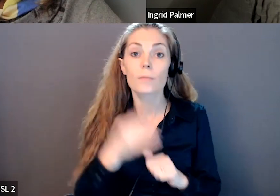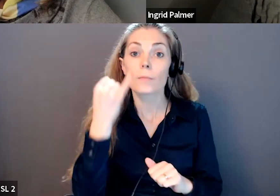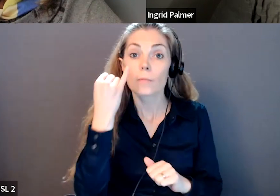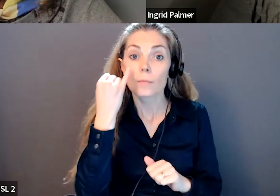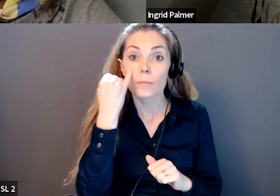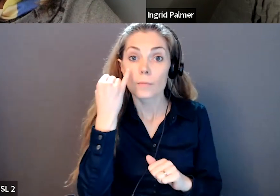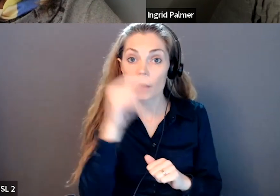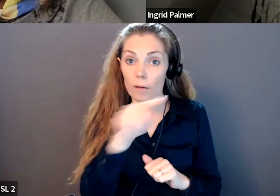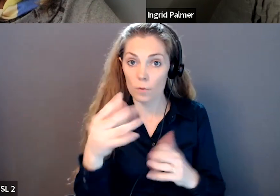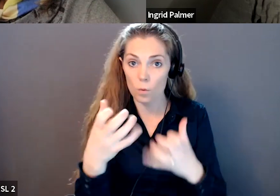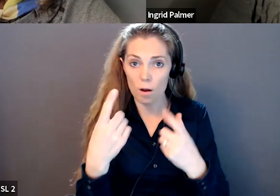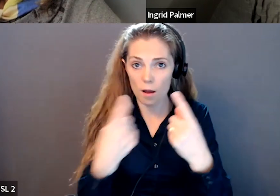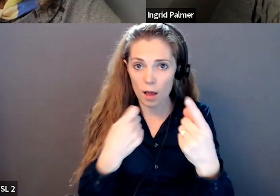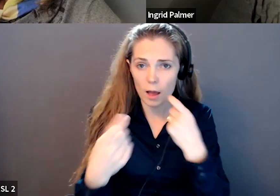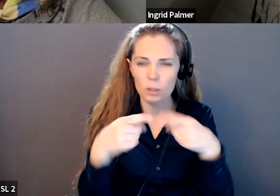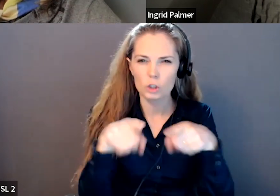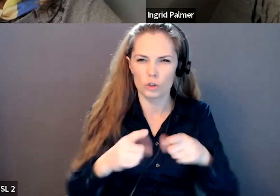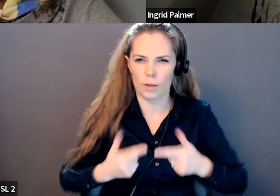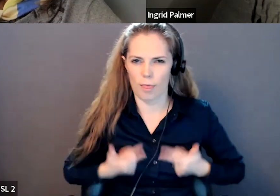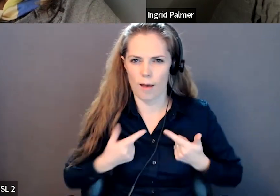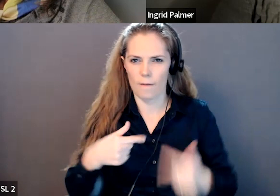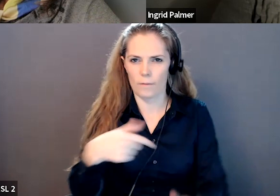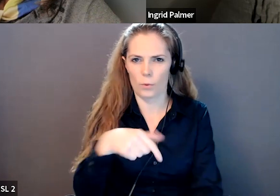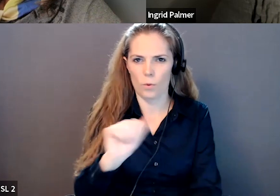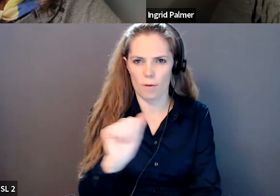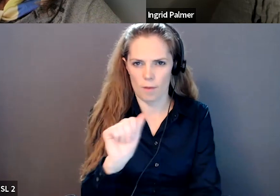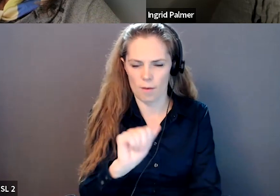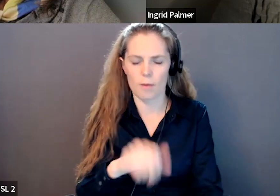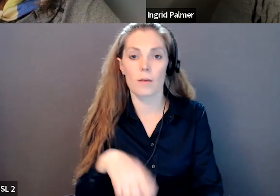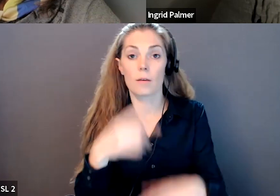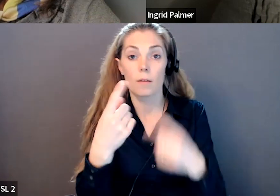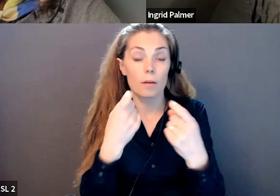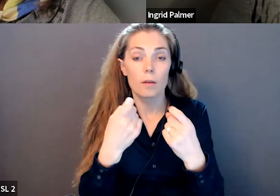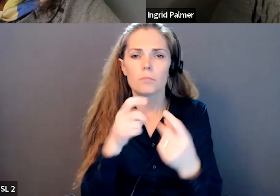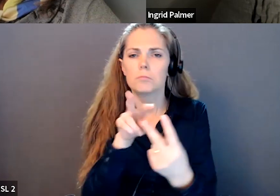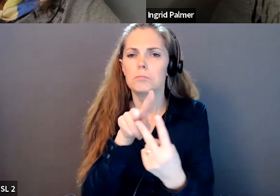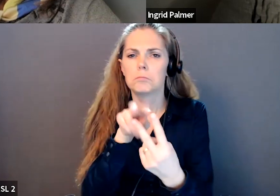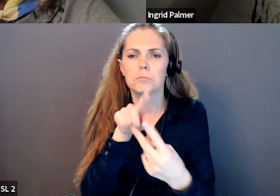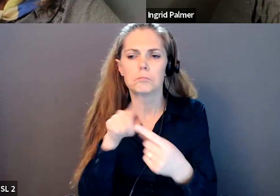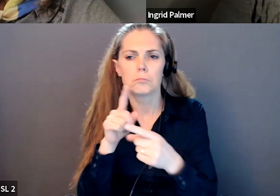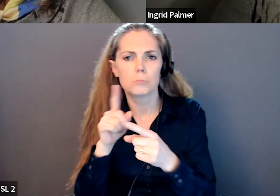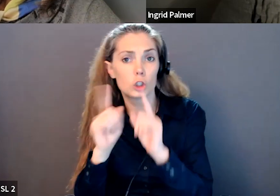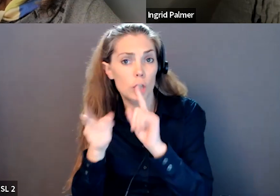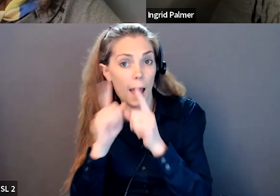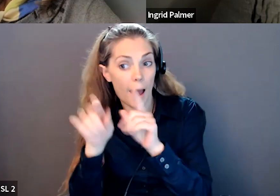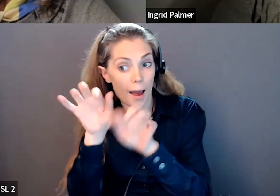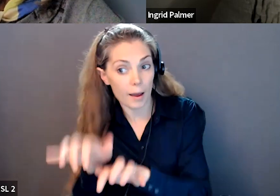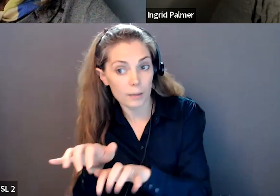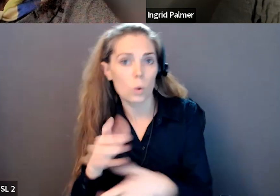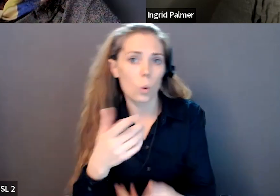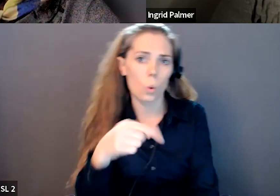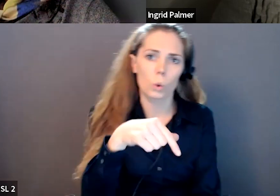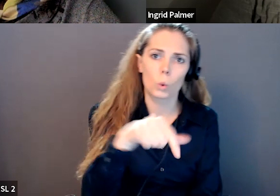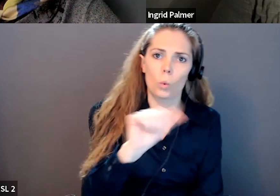use the chat box or the Q&A feature. Both will be monitored and moderated. You may also raise your hand in